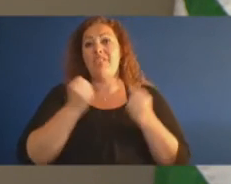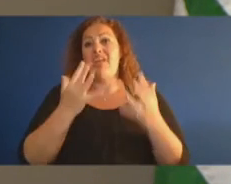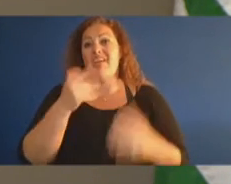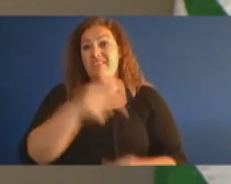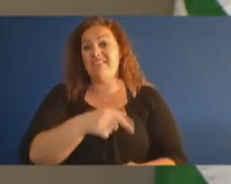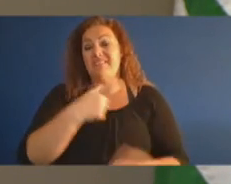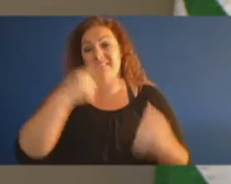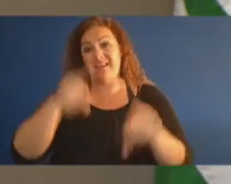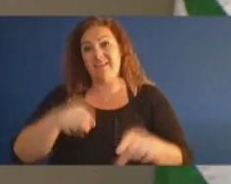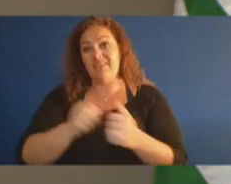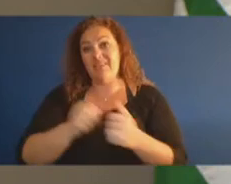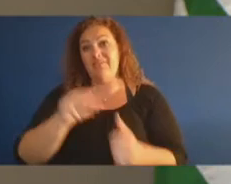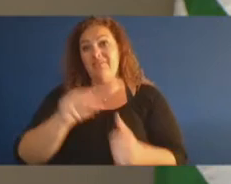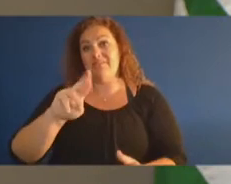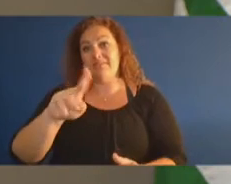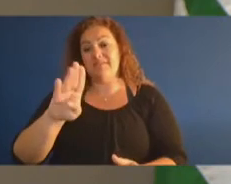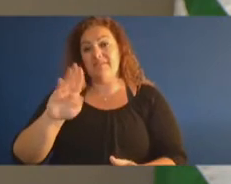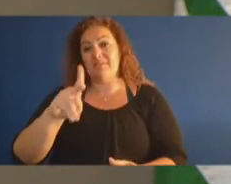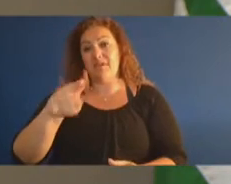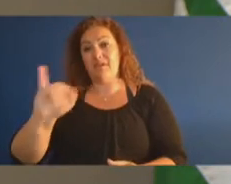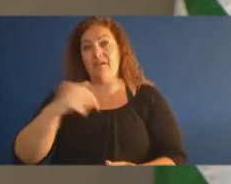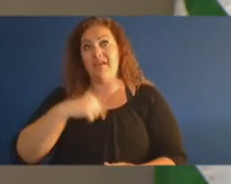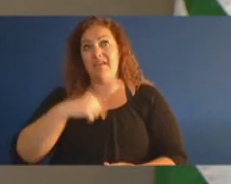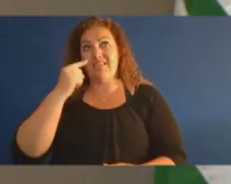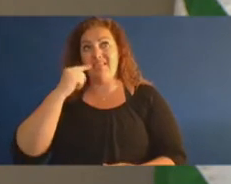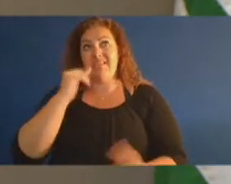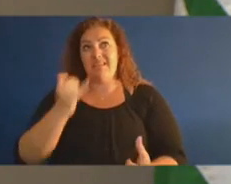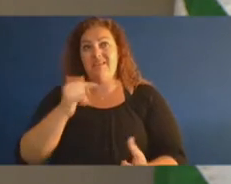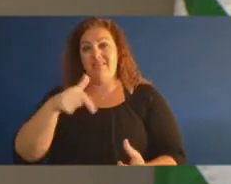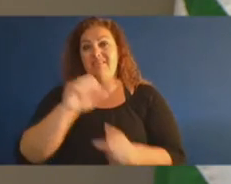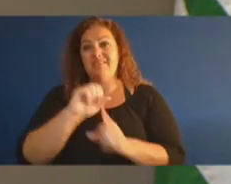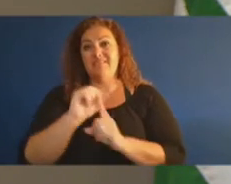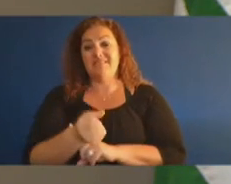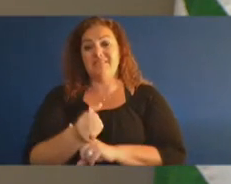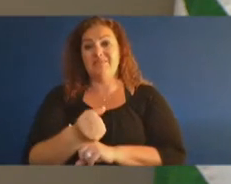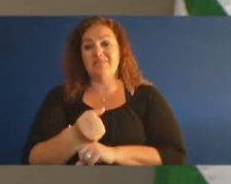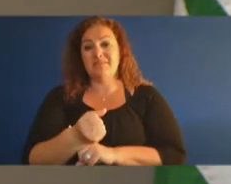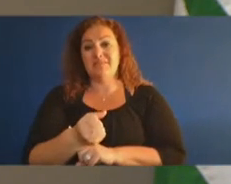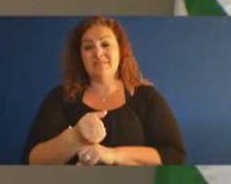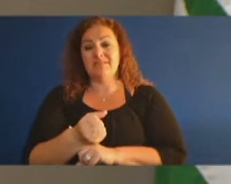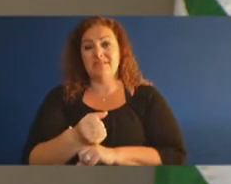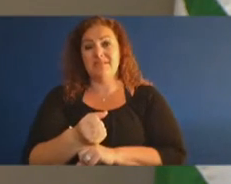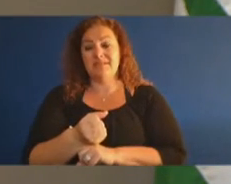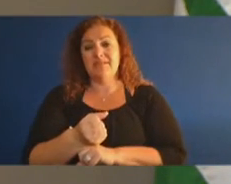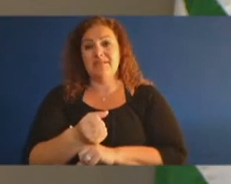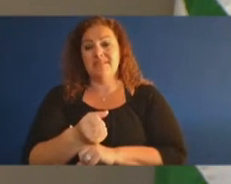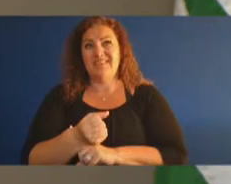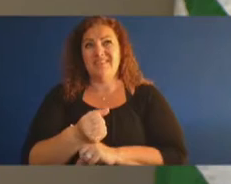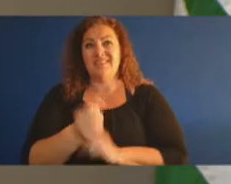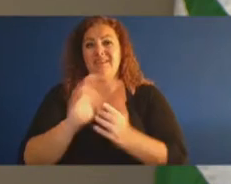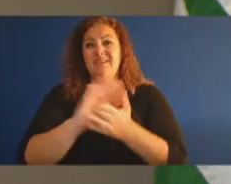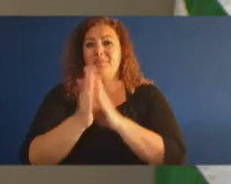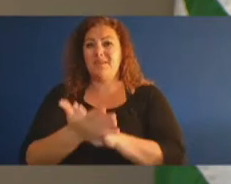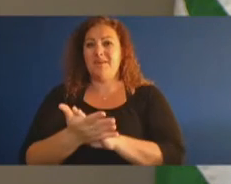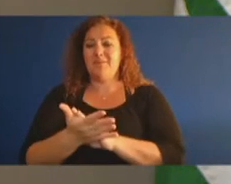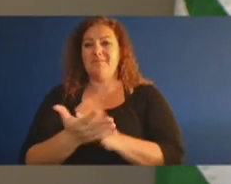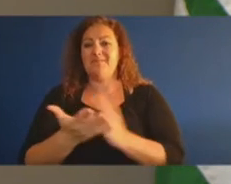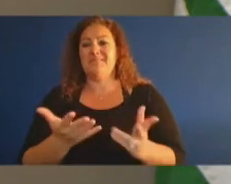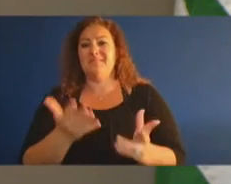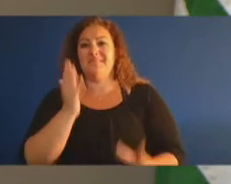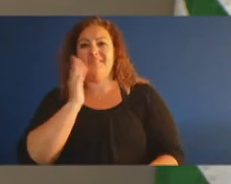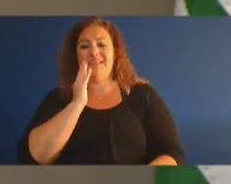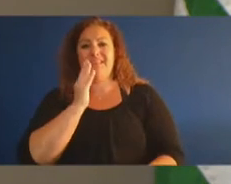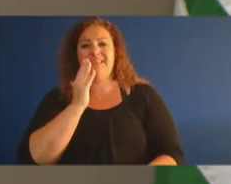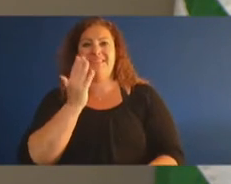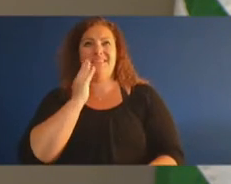Mr barari I think we're we're headed into kind of a situation where uh it get it becomes kind of arbitrary in case to